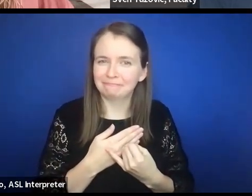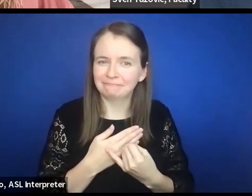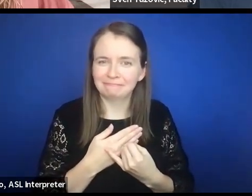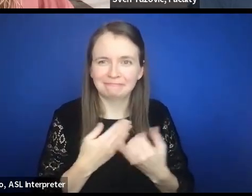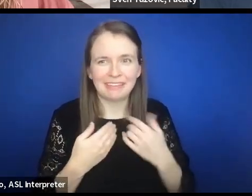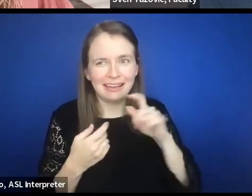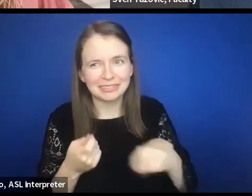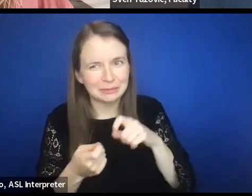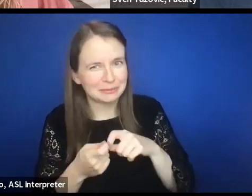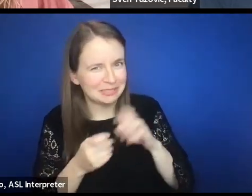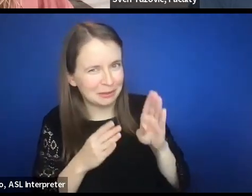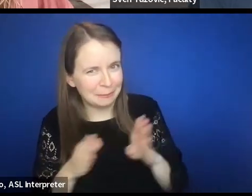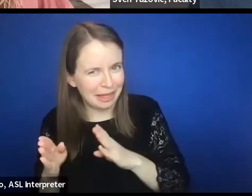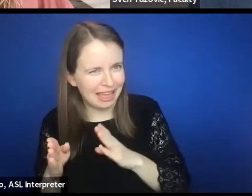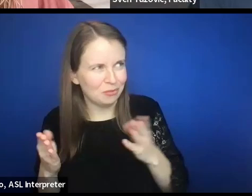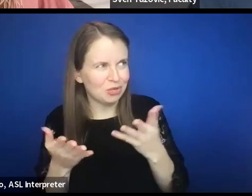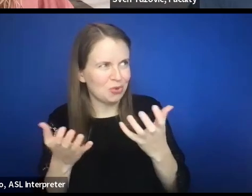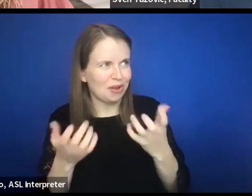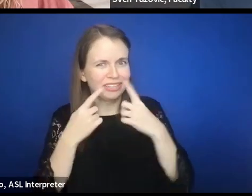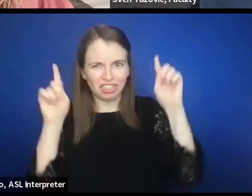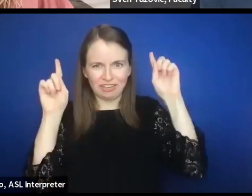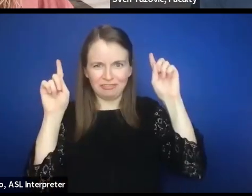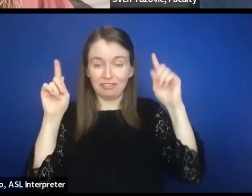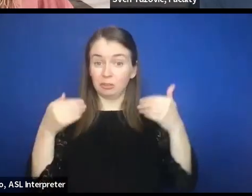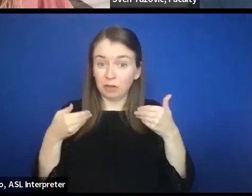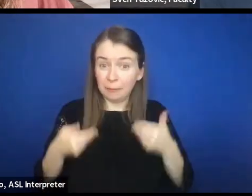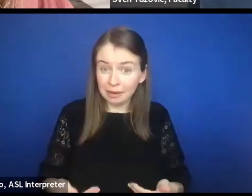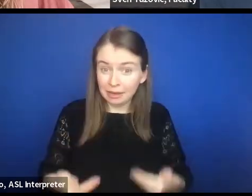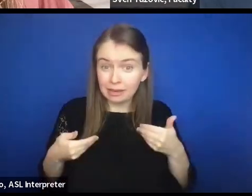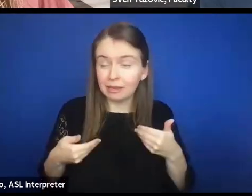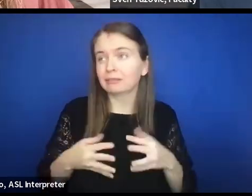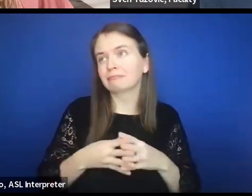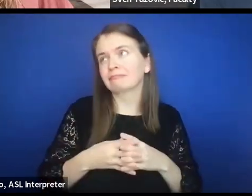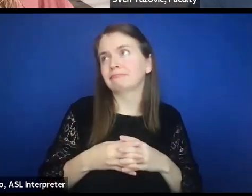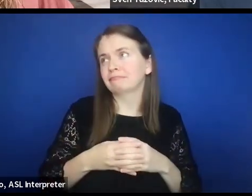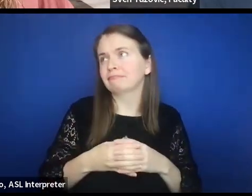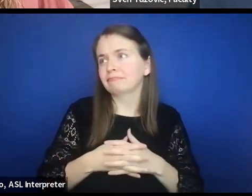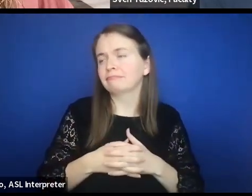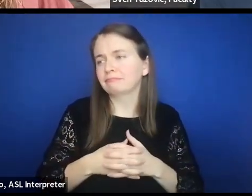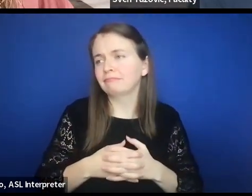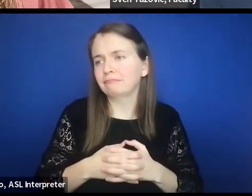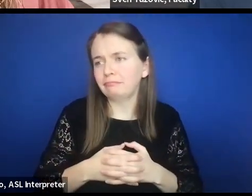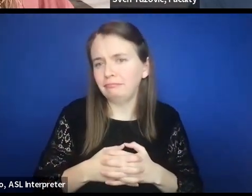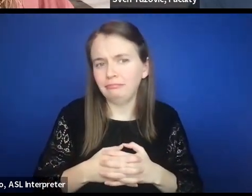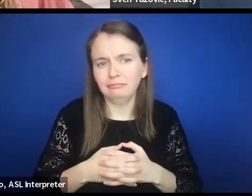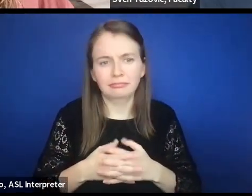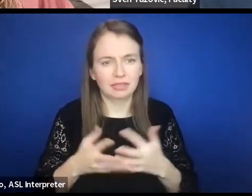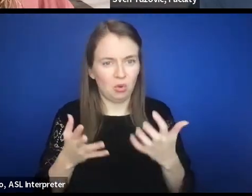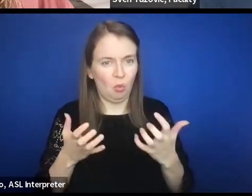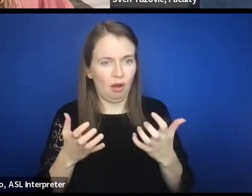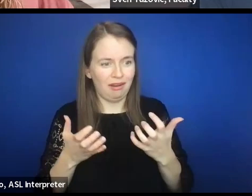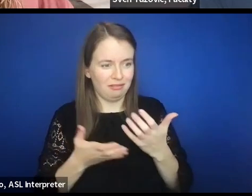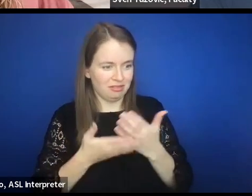have a specific plan. What do you want to achieve? So for me, I think one of the aspects was I wanted to have some kind